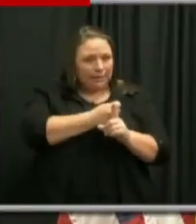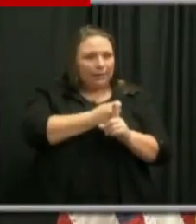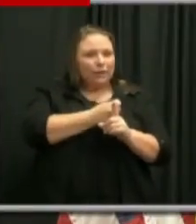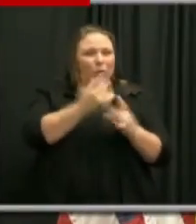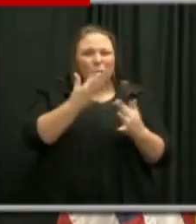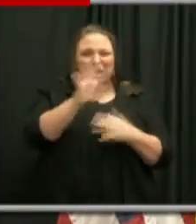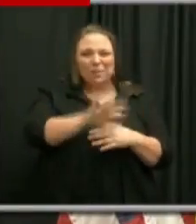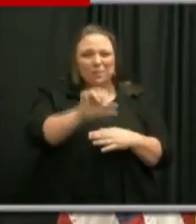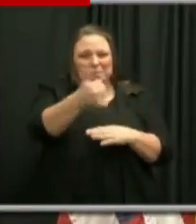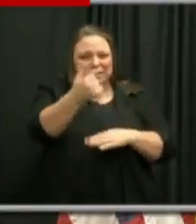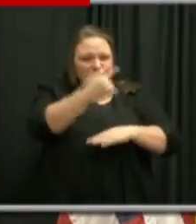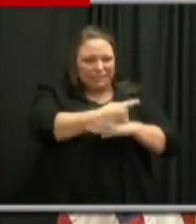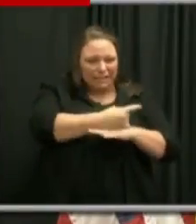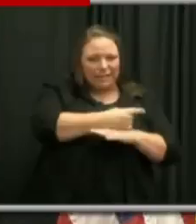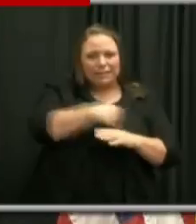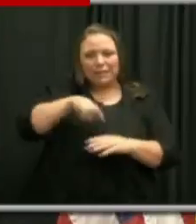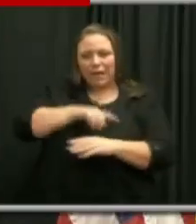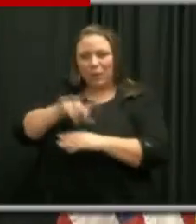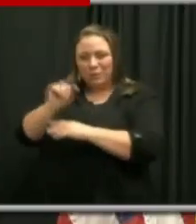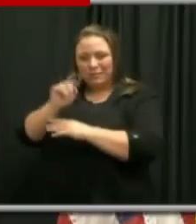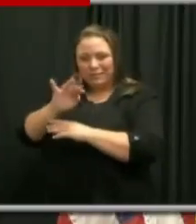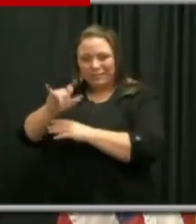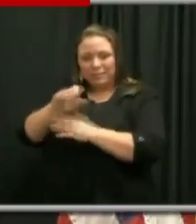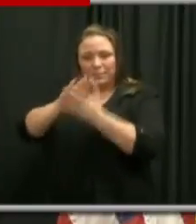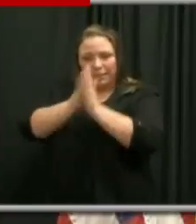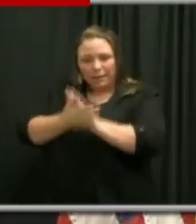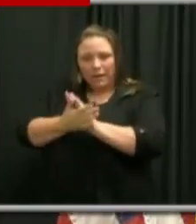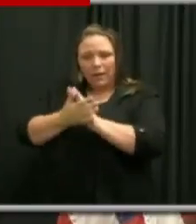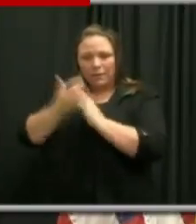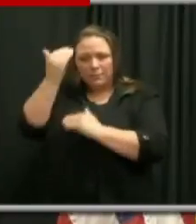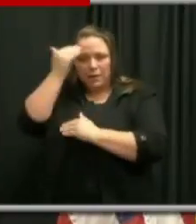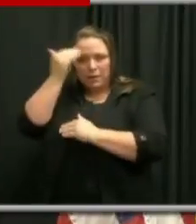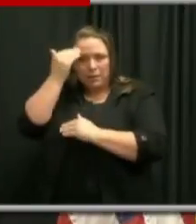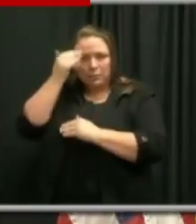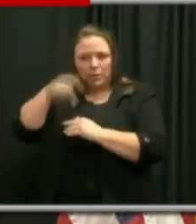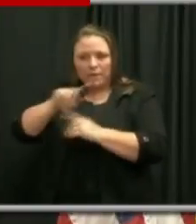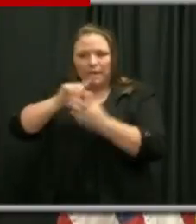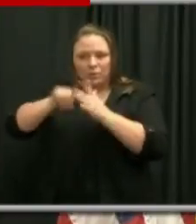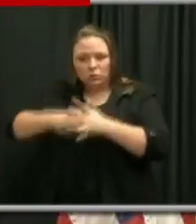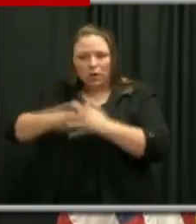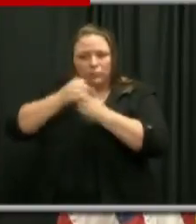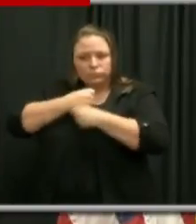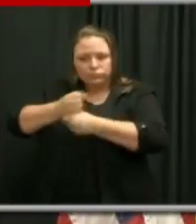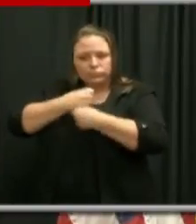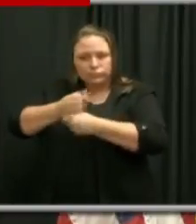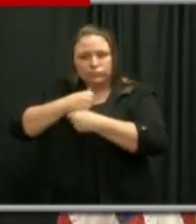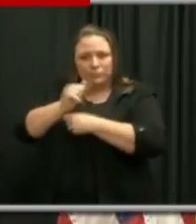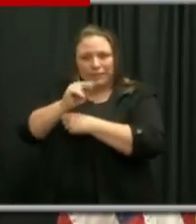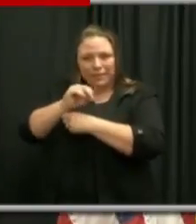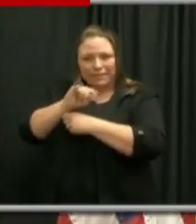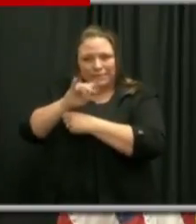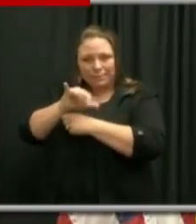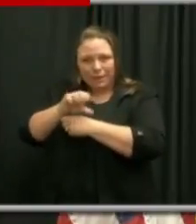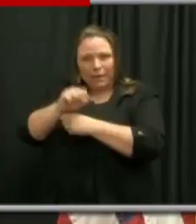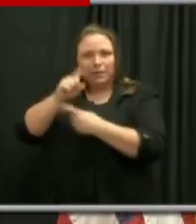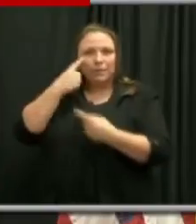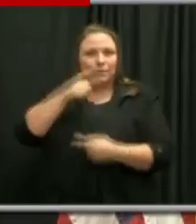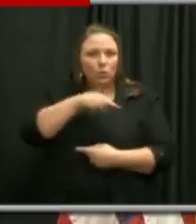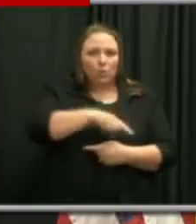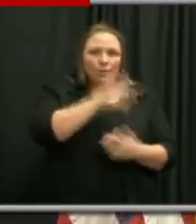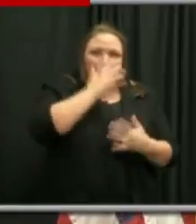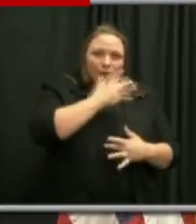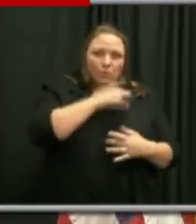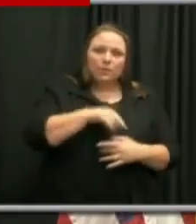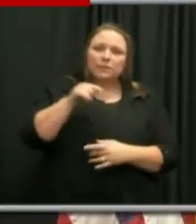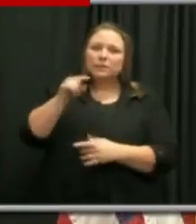a chance to be programmed, they start to make antibodies to the virus. The first kind of antibody that's made is a very interesting